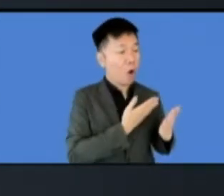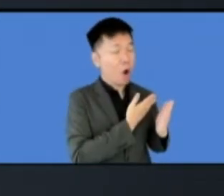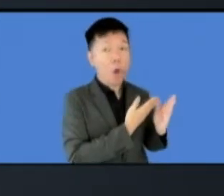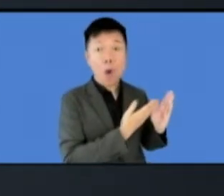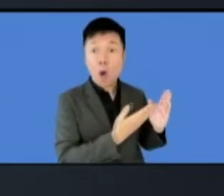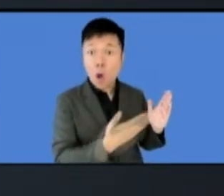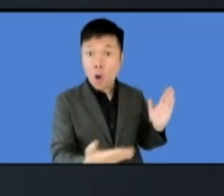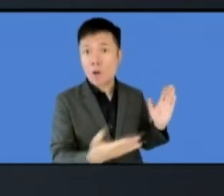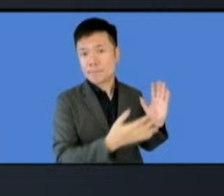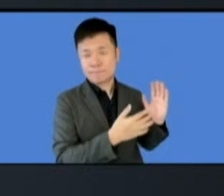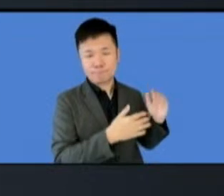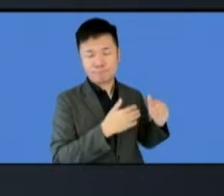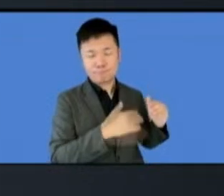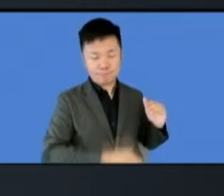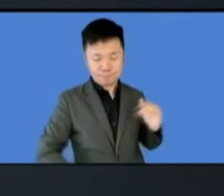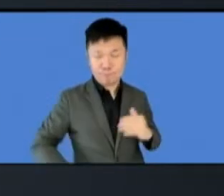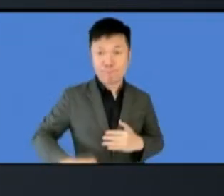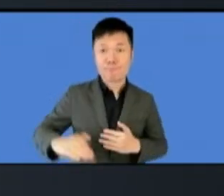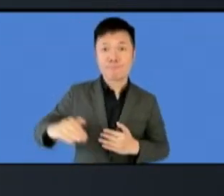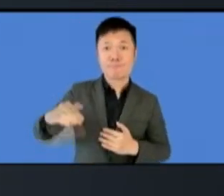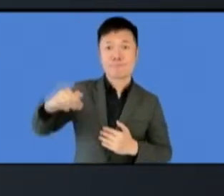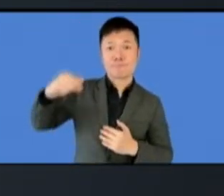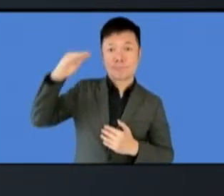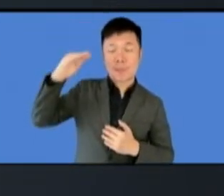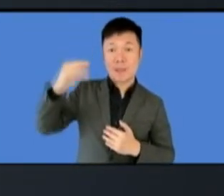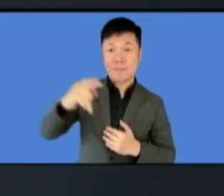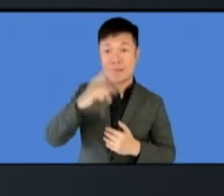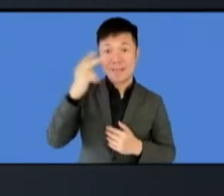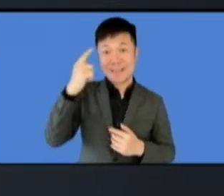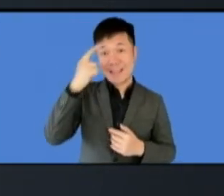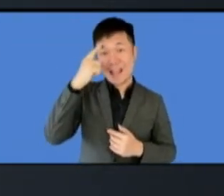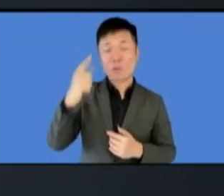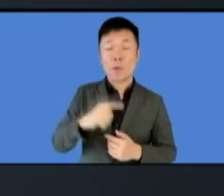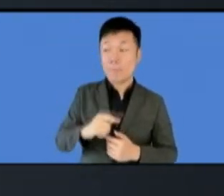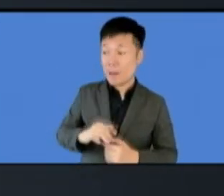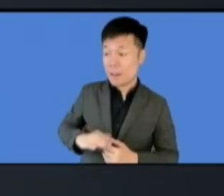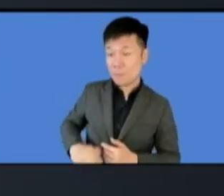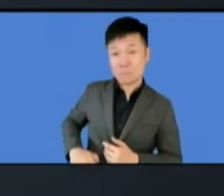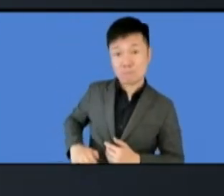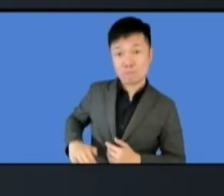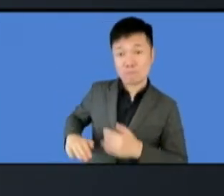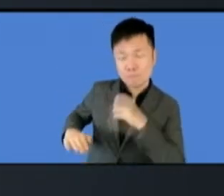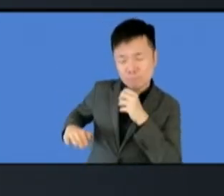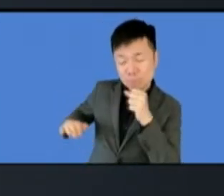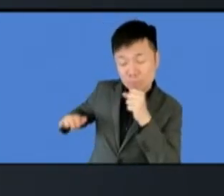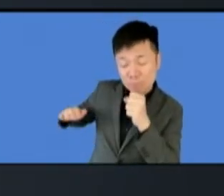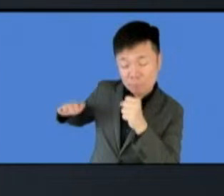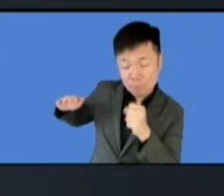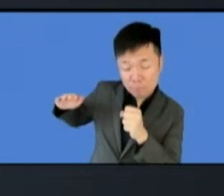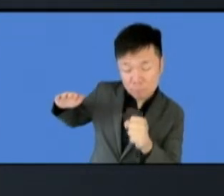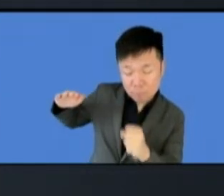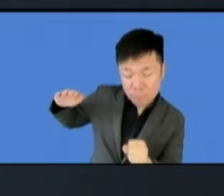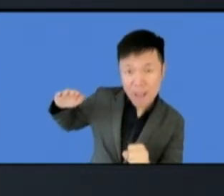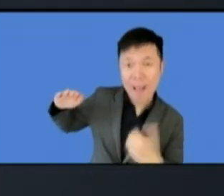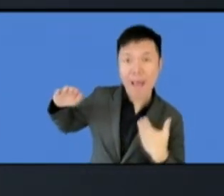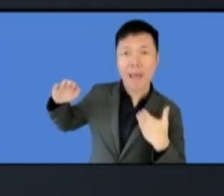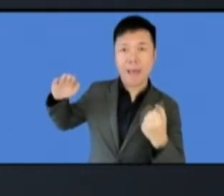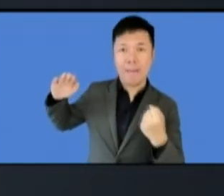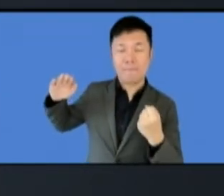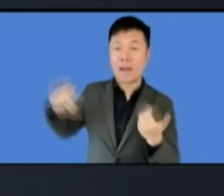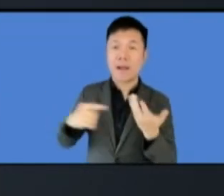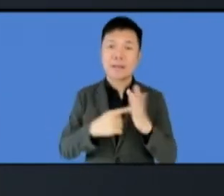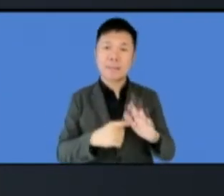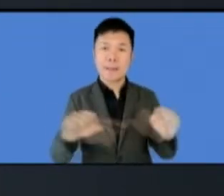the community to focus more on the healthy aging. So what are the evidences? For example, exercises, for